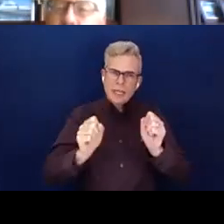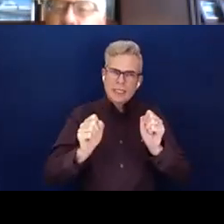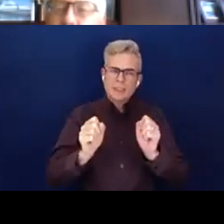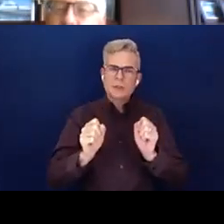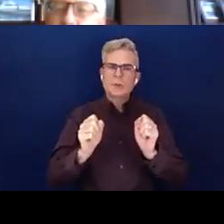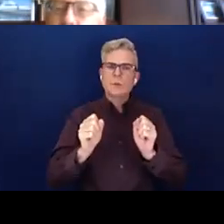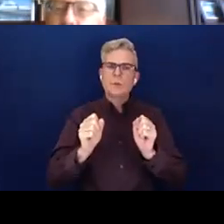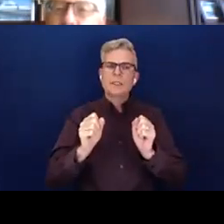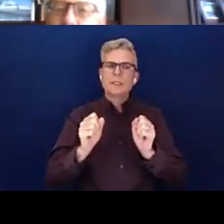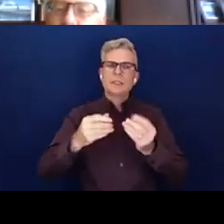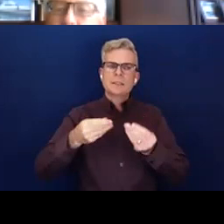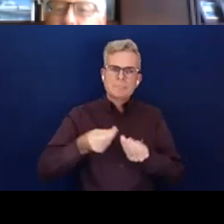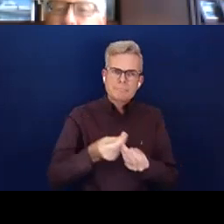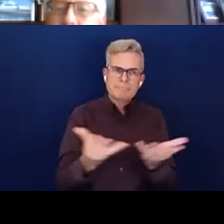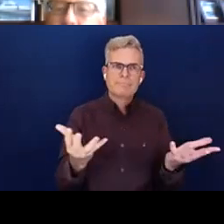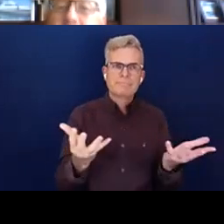people of color